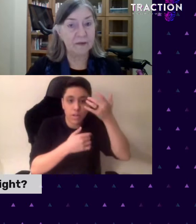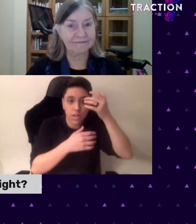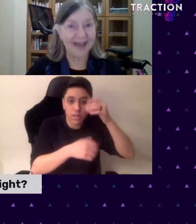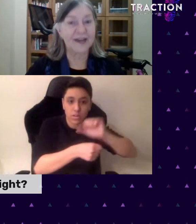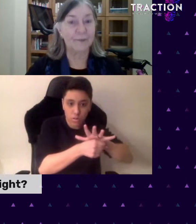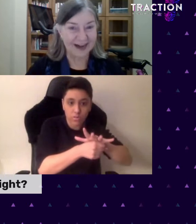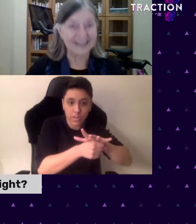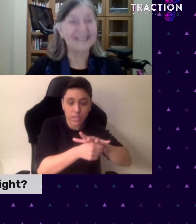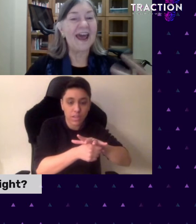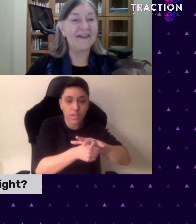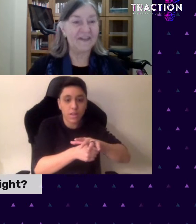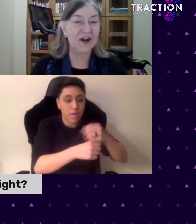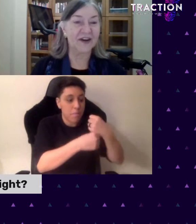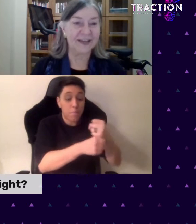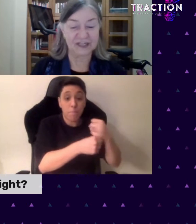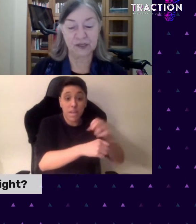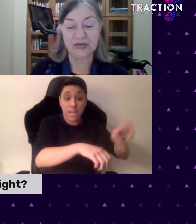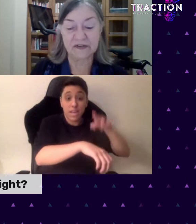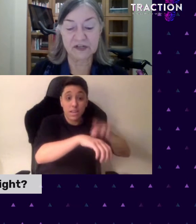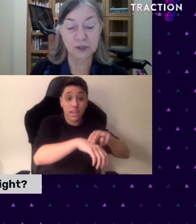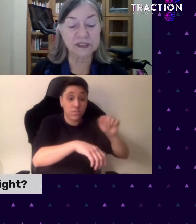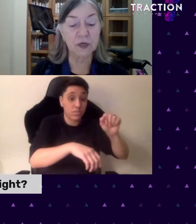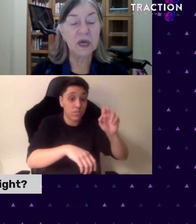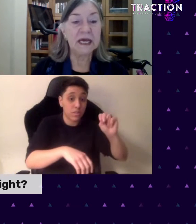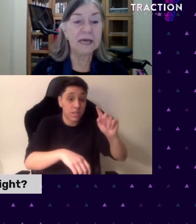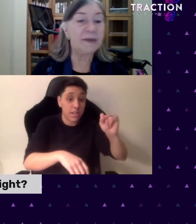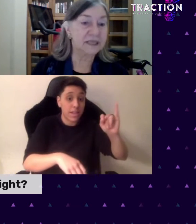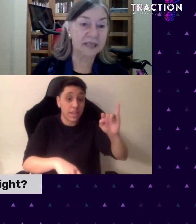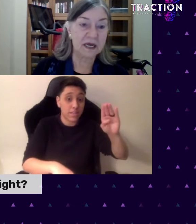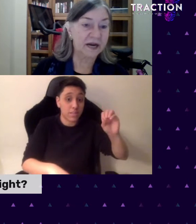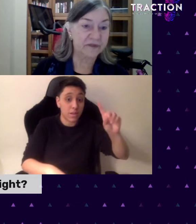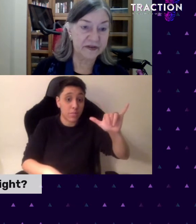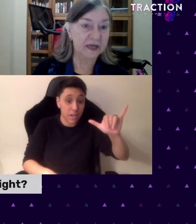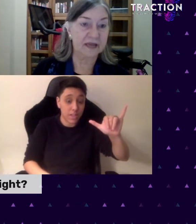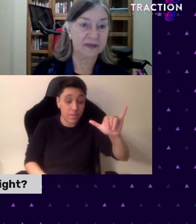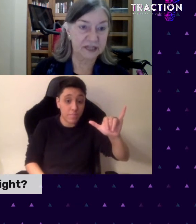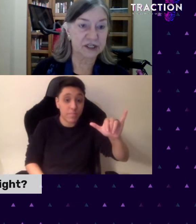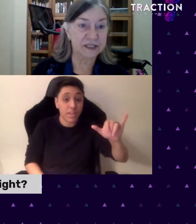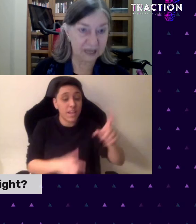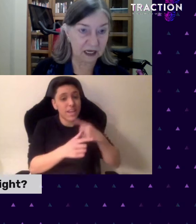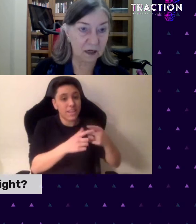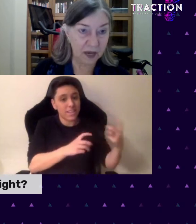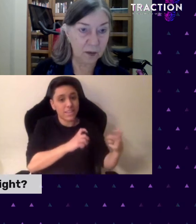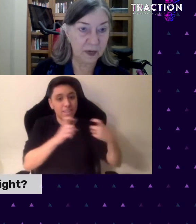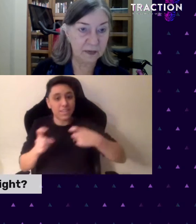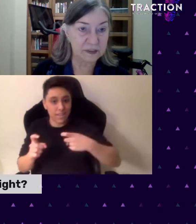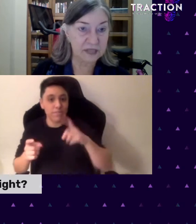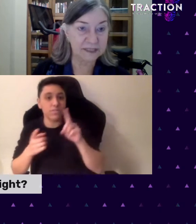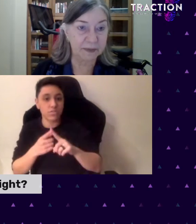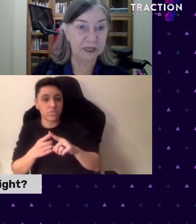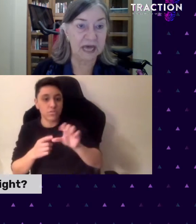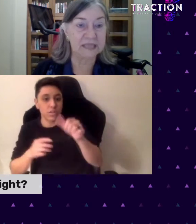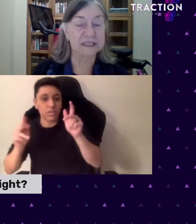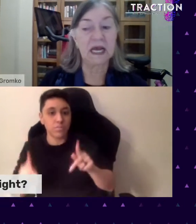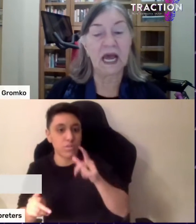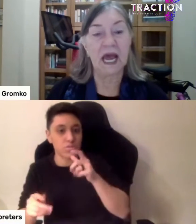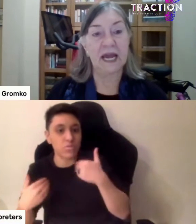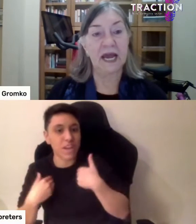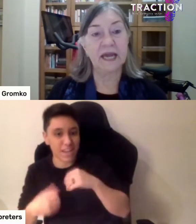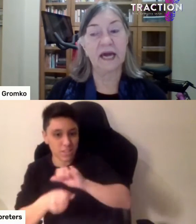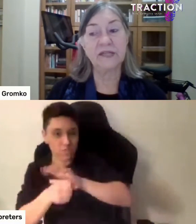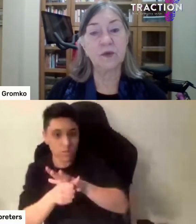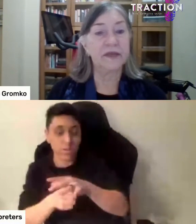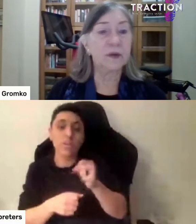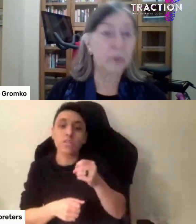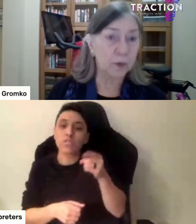and then they are given to an individual. So he basically got everything in the kitchen sink, okay, when he was hospitalized.